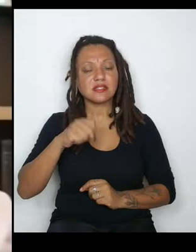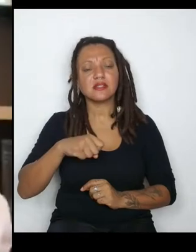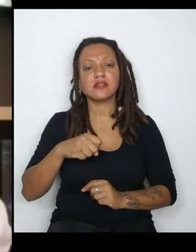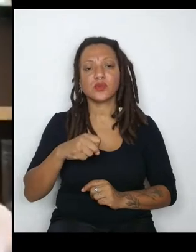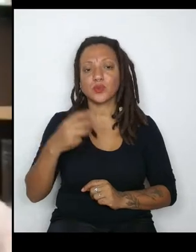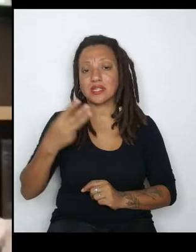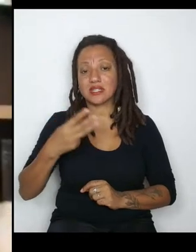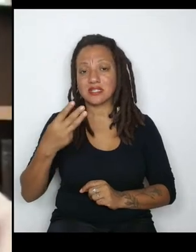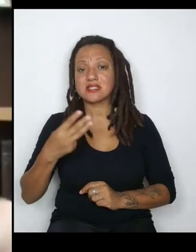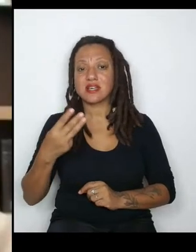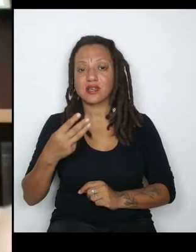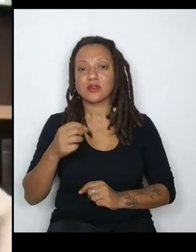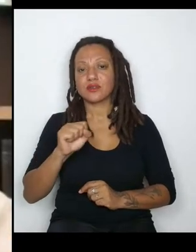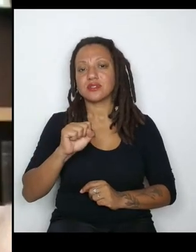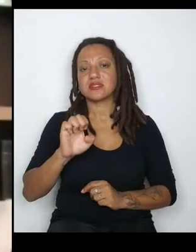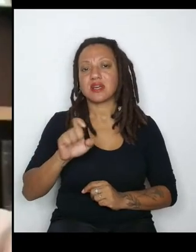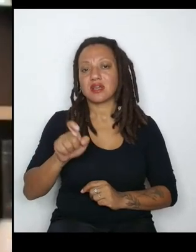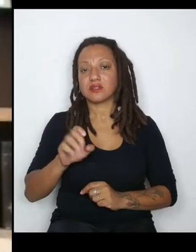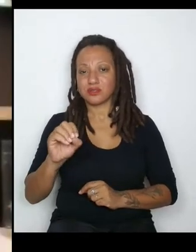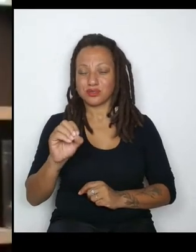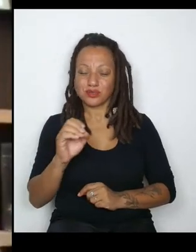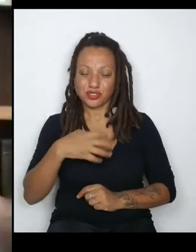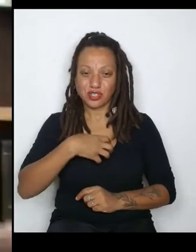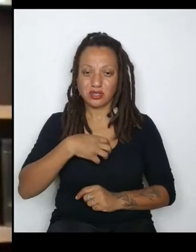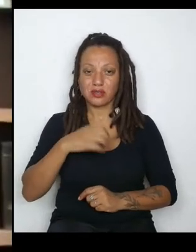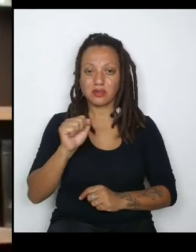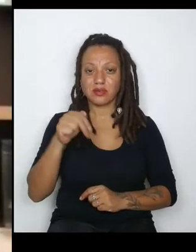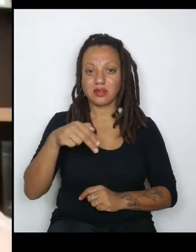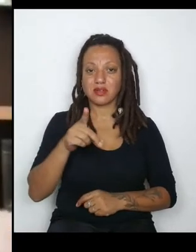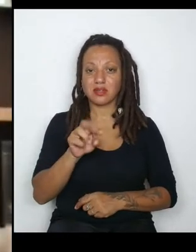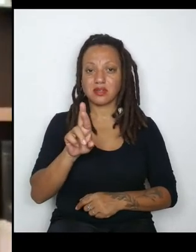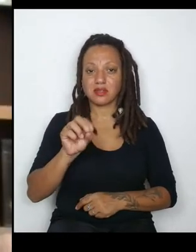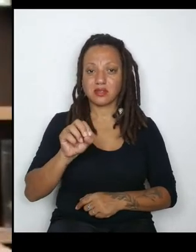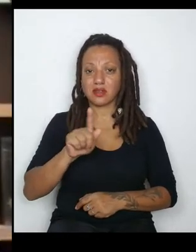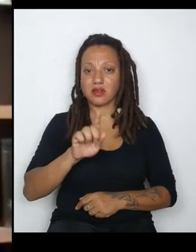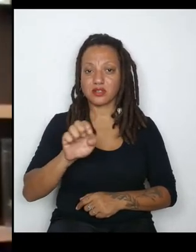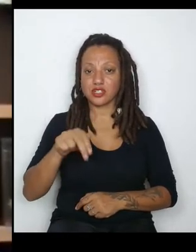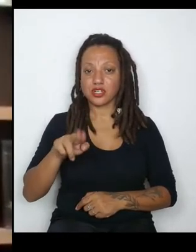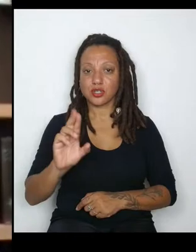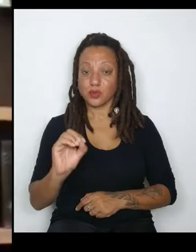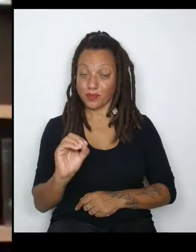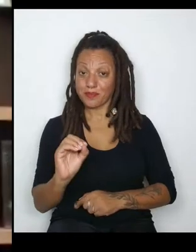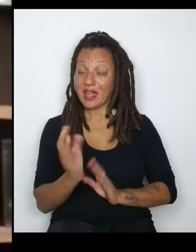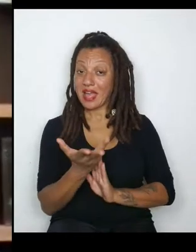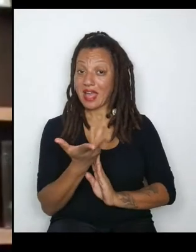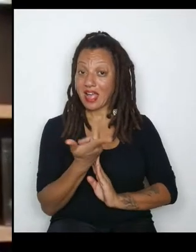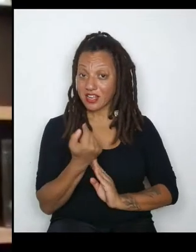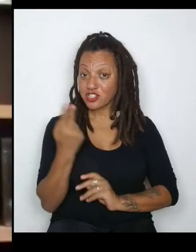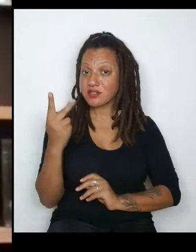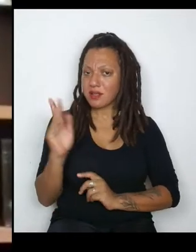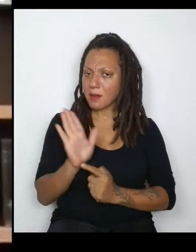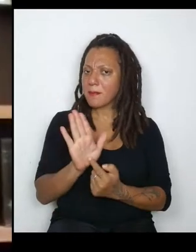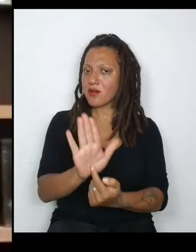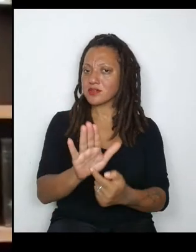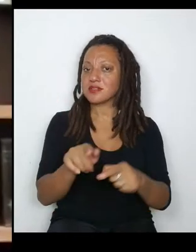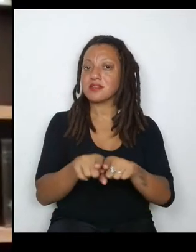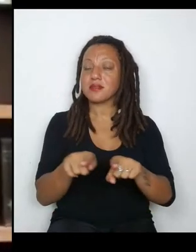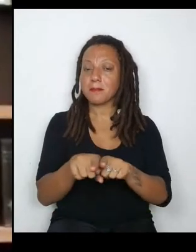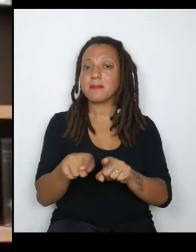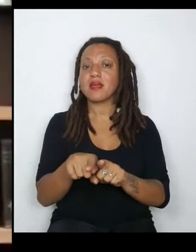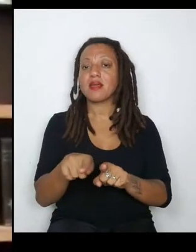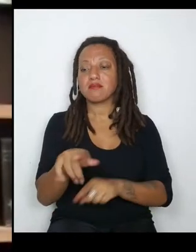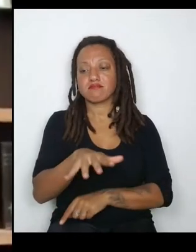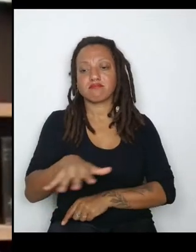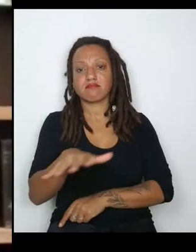was something apparent in golgan's work and his social circle in france was carried over into uh